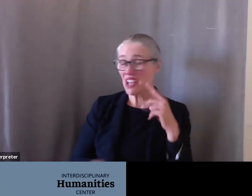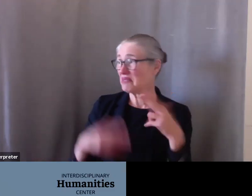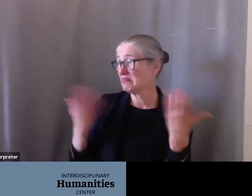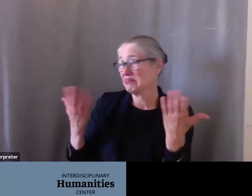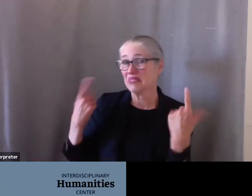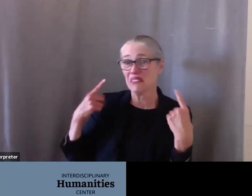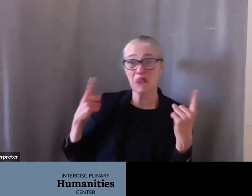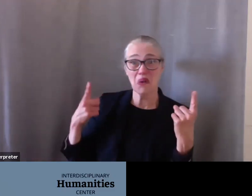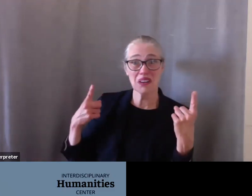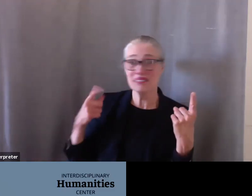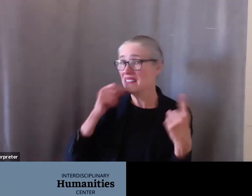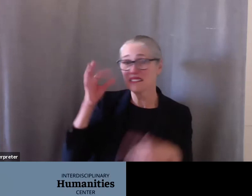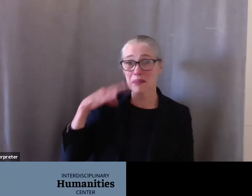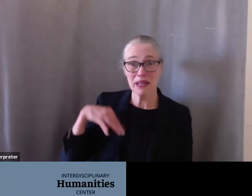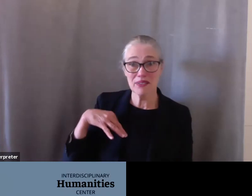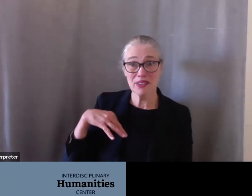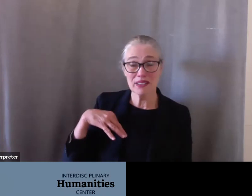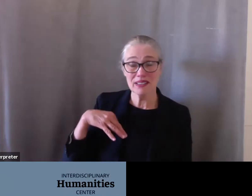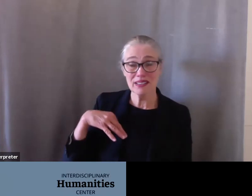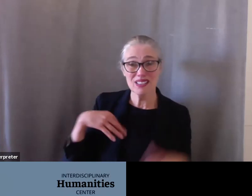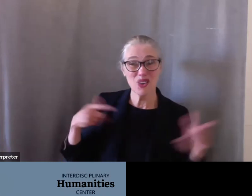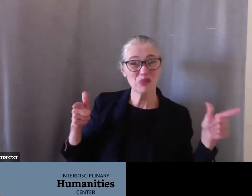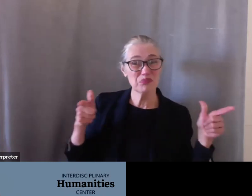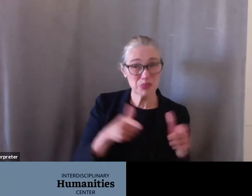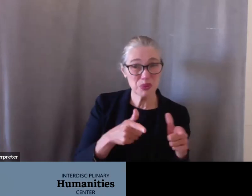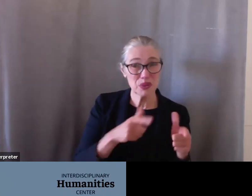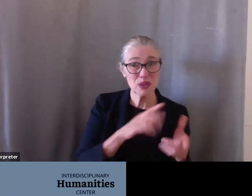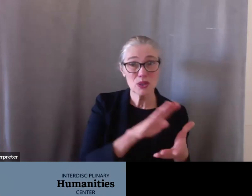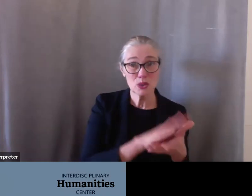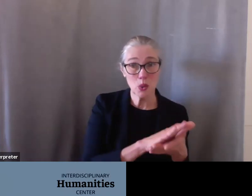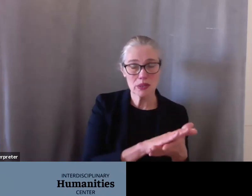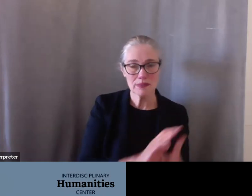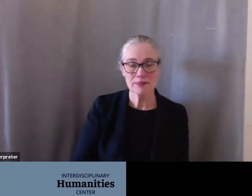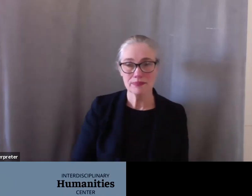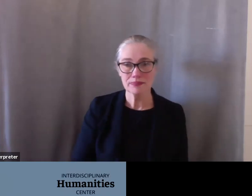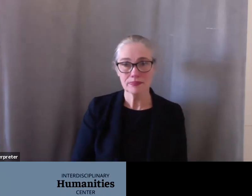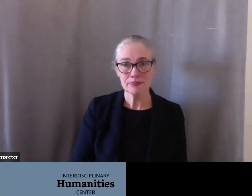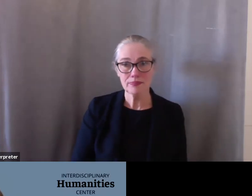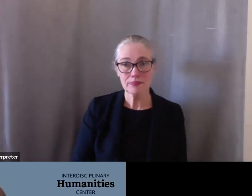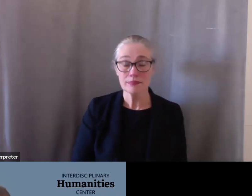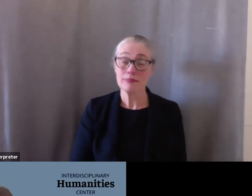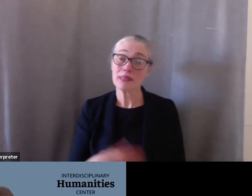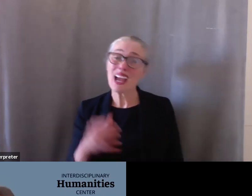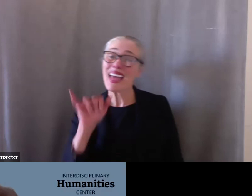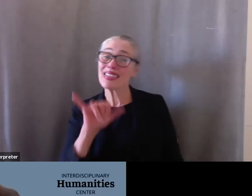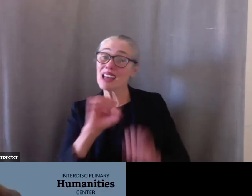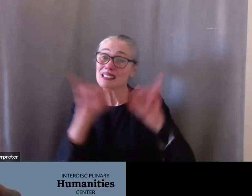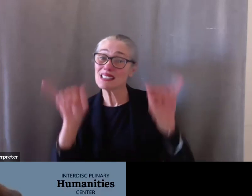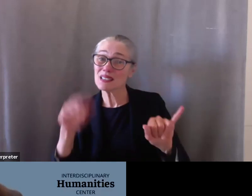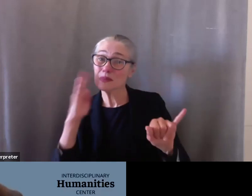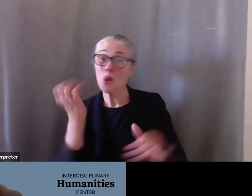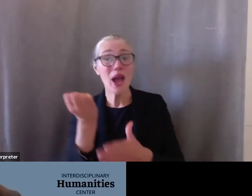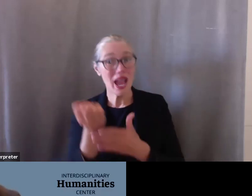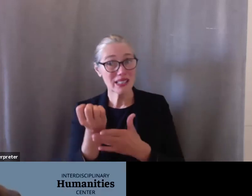danger to a slave society and to their survival. So they could take bits and pieces of creativity, like Southerners